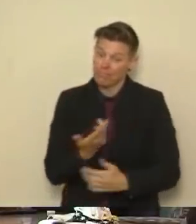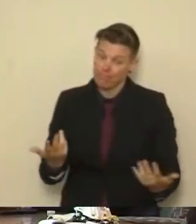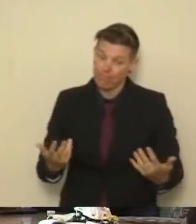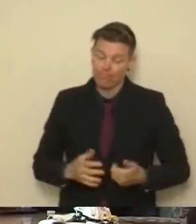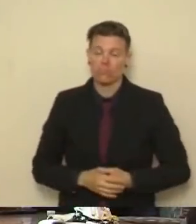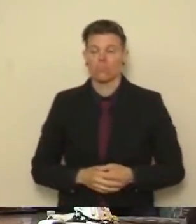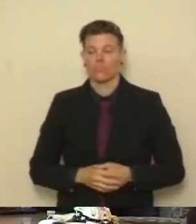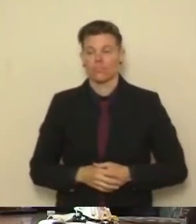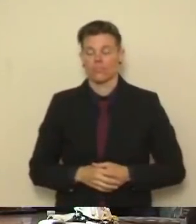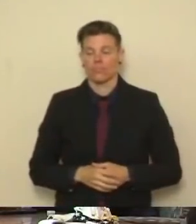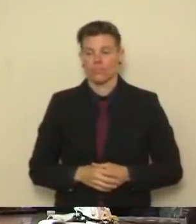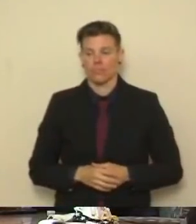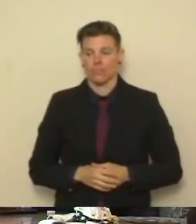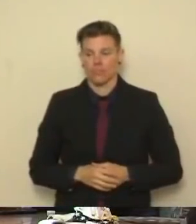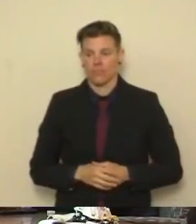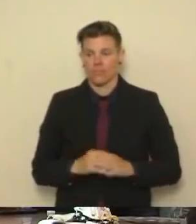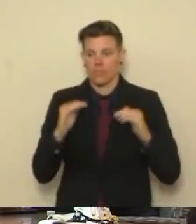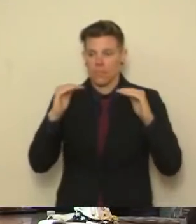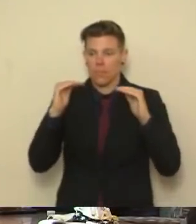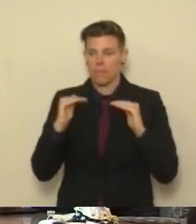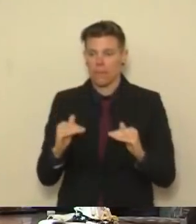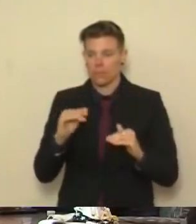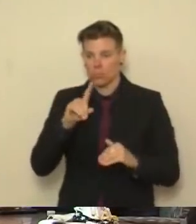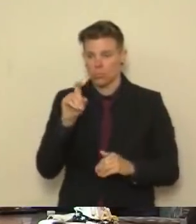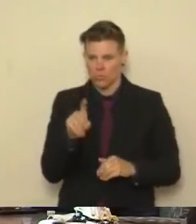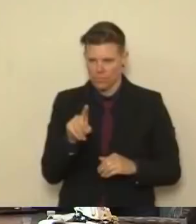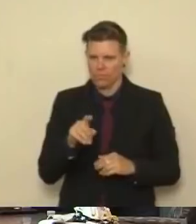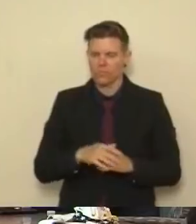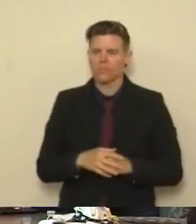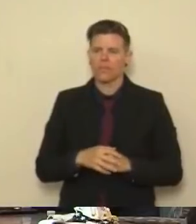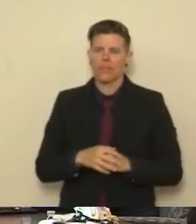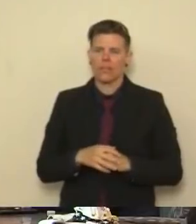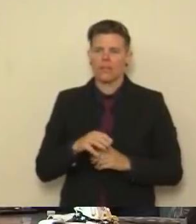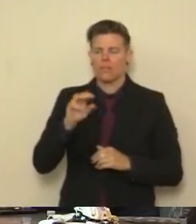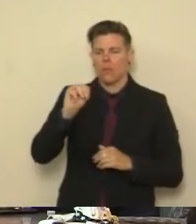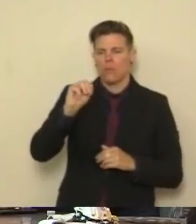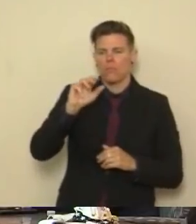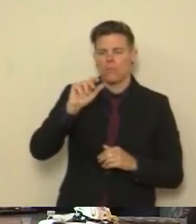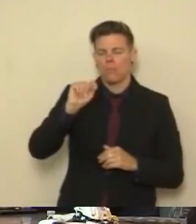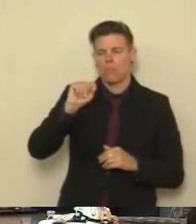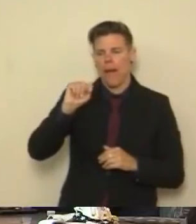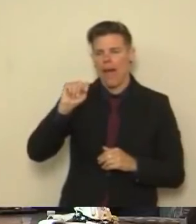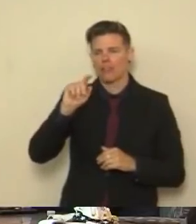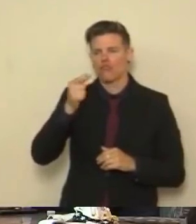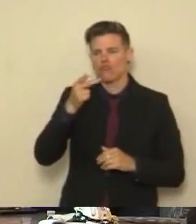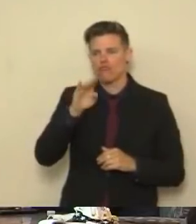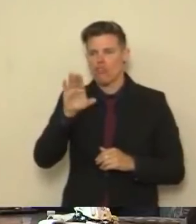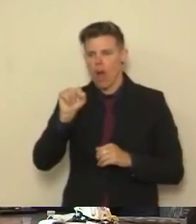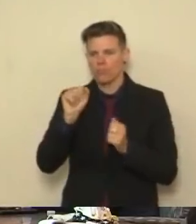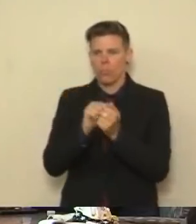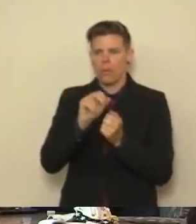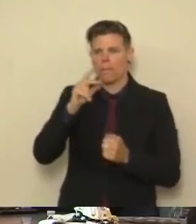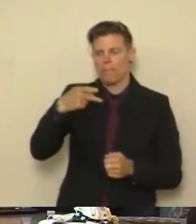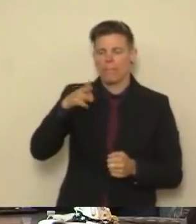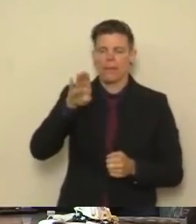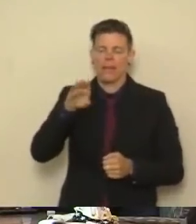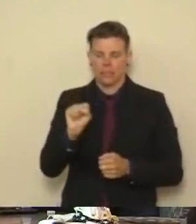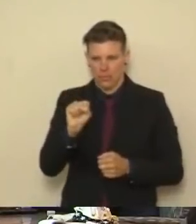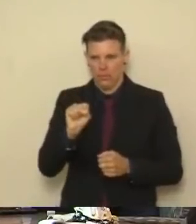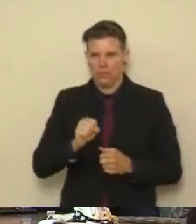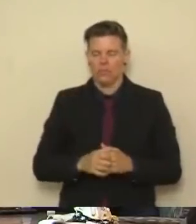Thank you, Governor. Next, I'm going to go to Matt Grubbs with New Mexico PBS. Matt, you are unmuted. Go ahead and ask your